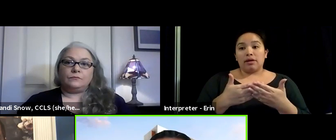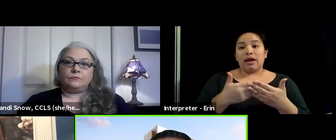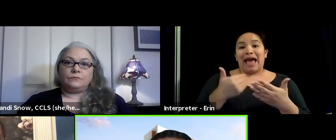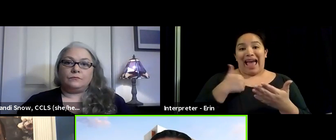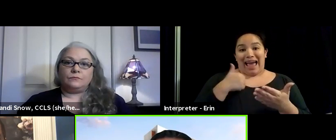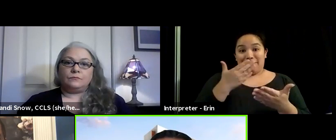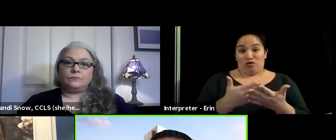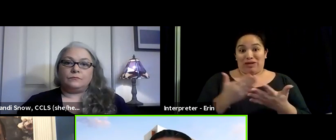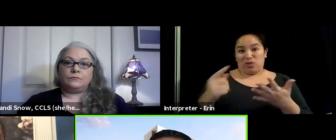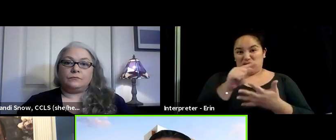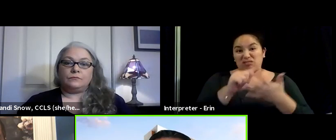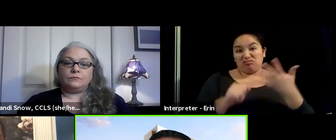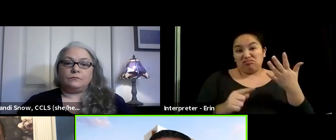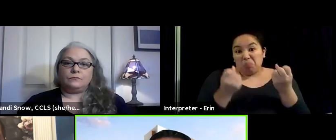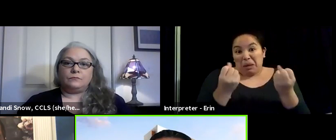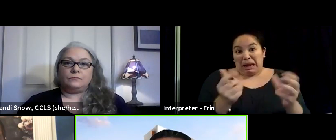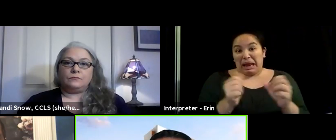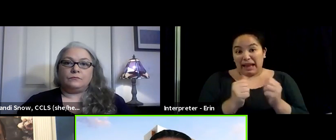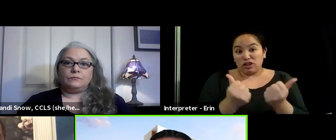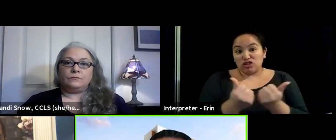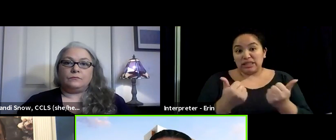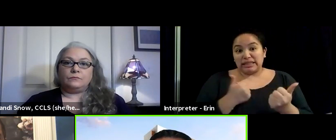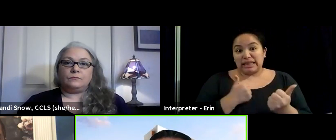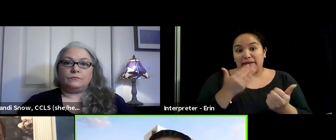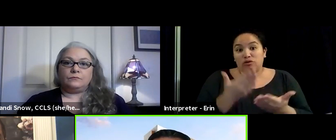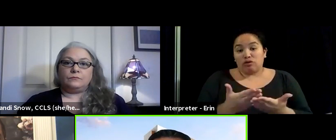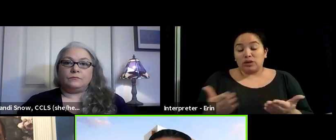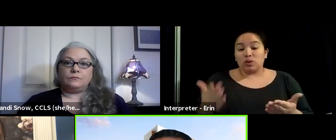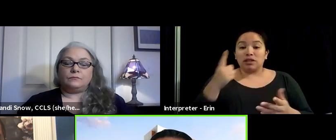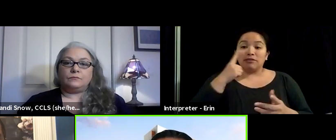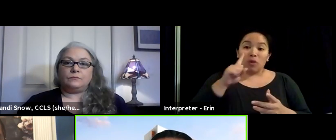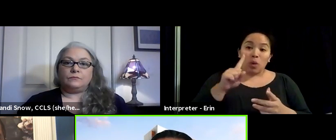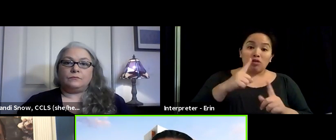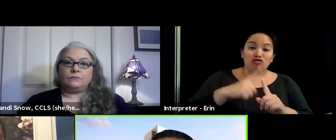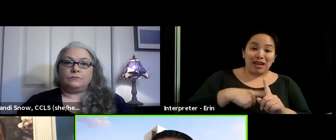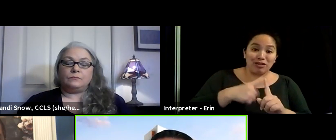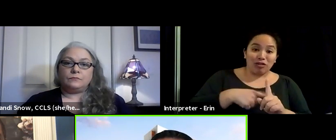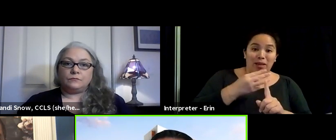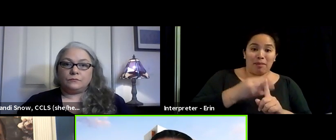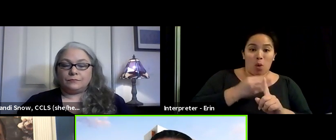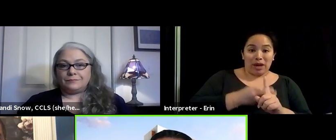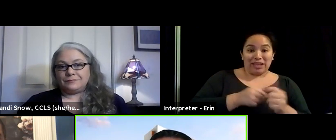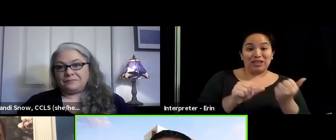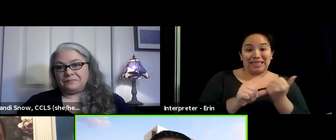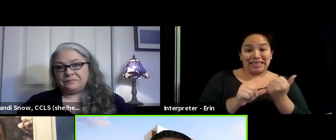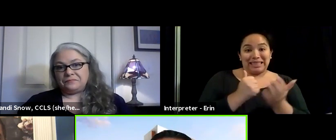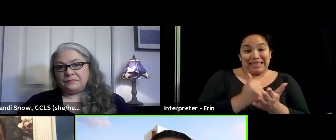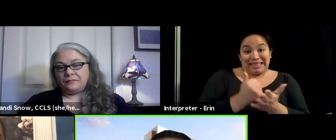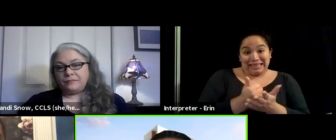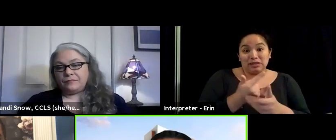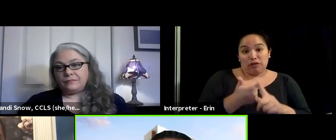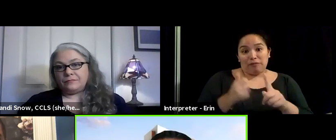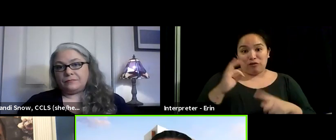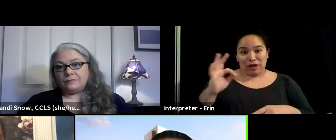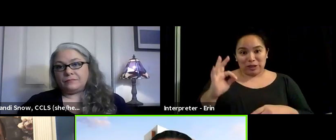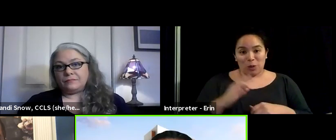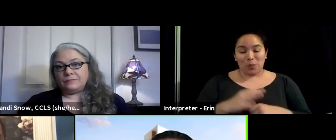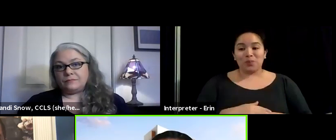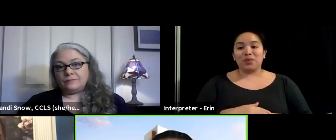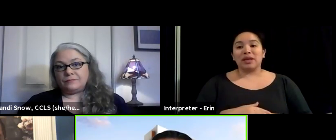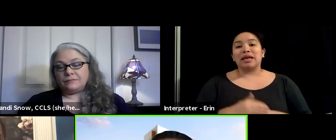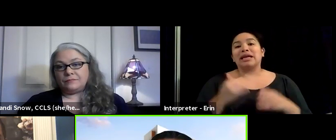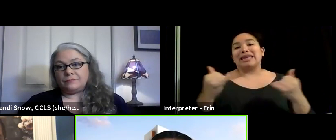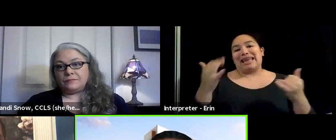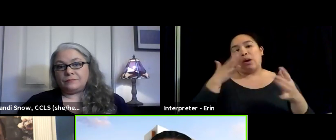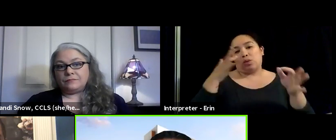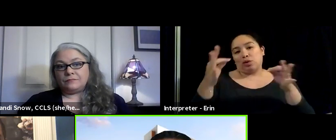resources to be able to help you with the rental assistance and mortgage assistance on behalf of the City of Fresno. With that, let me walk you through the